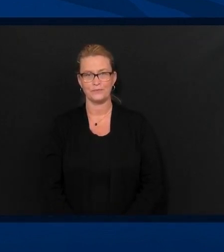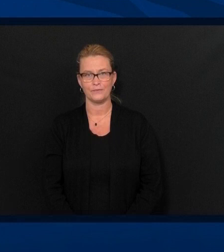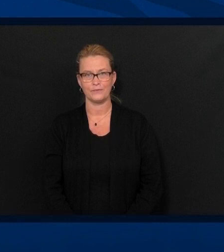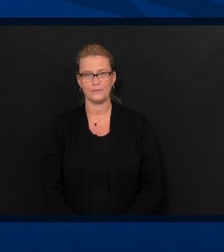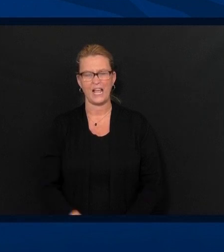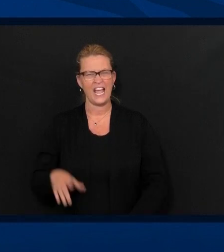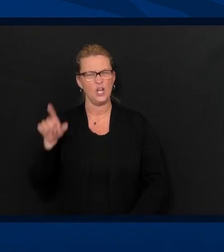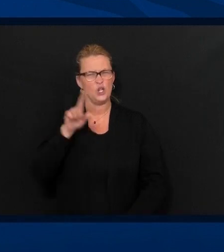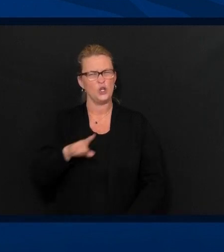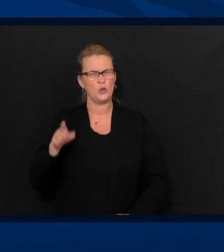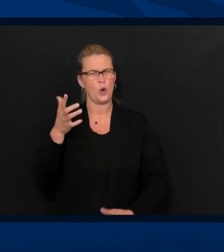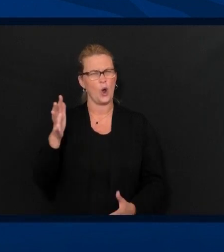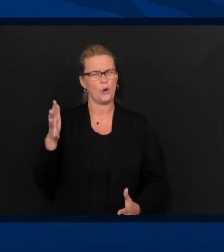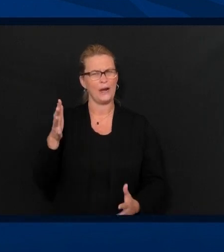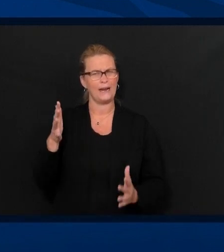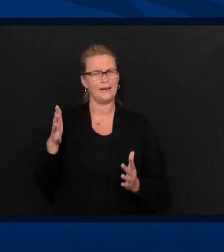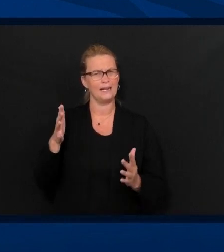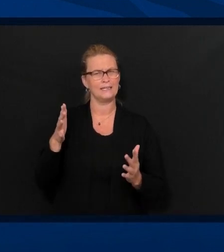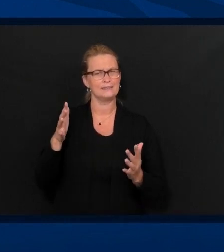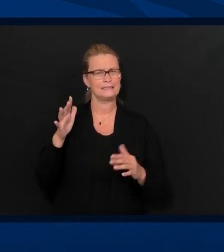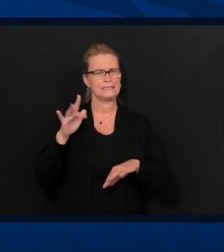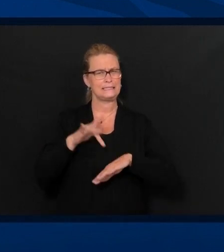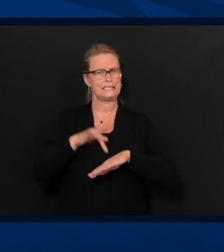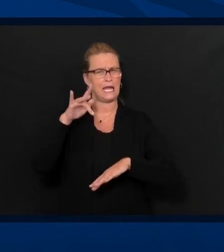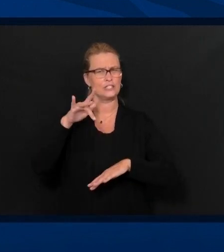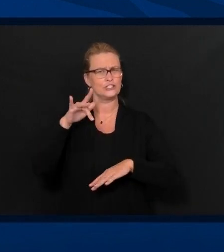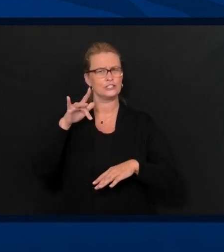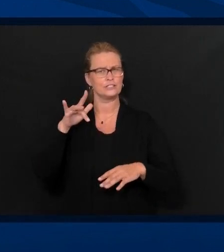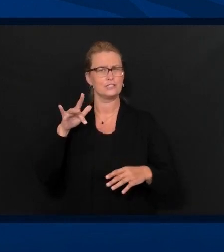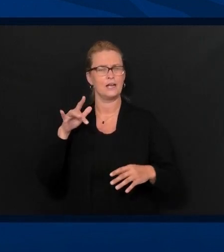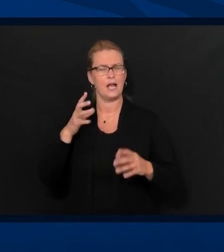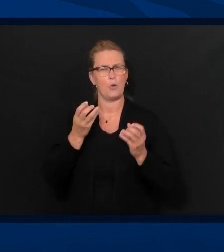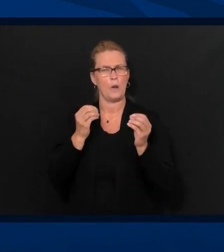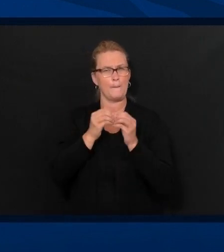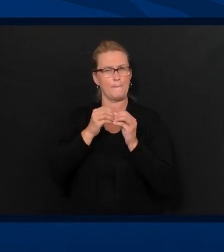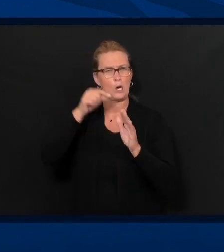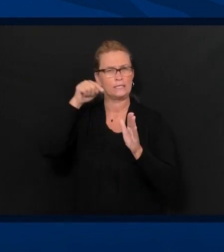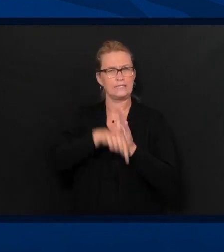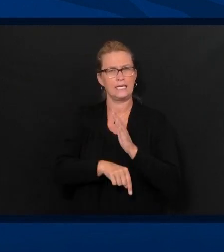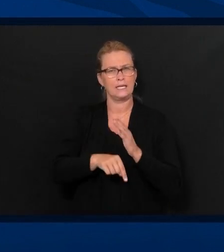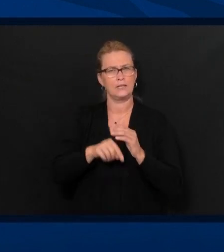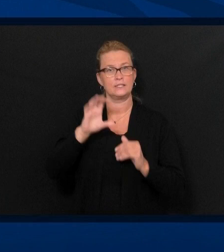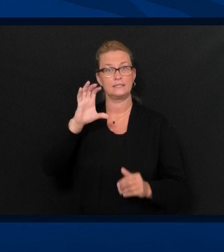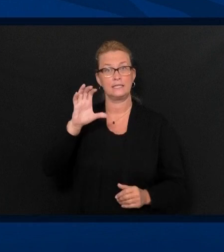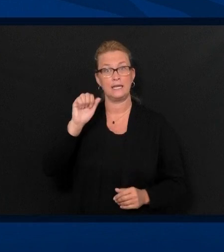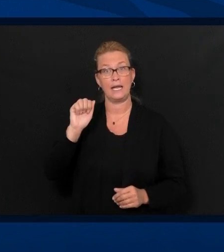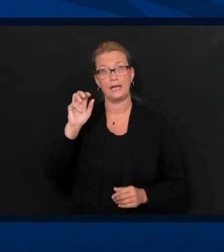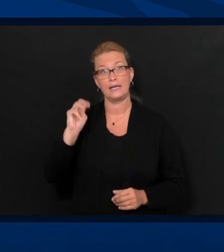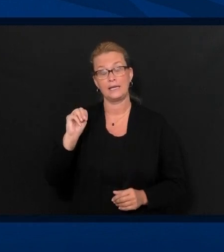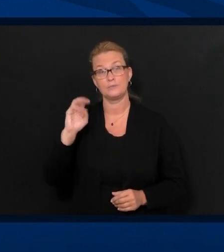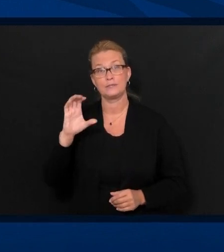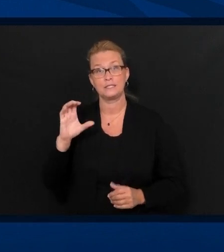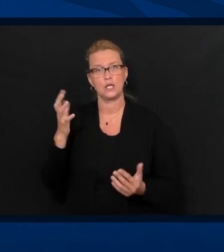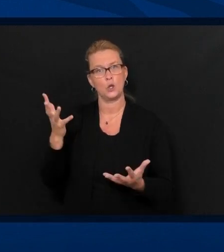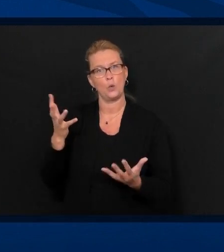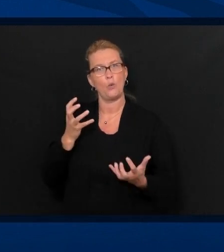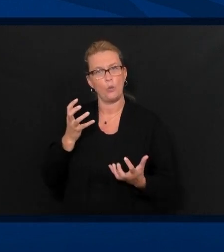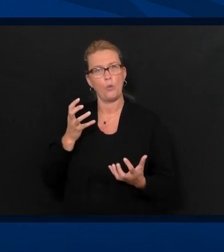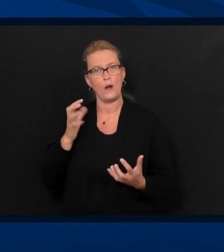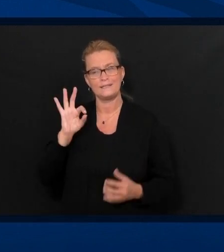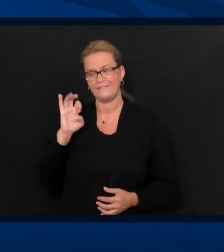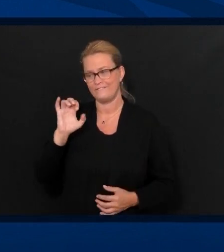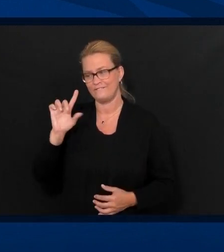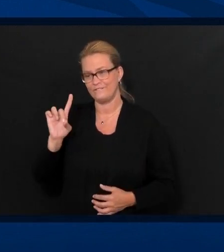touched on this earlier, but I want to dig a little deeper into it. Charleston Area Medical Center wants